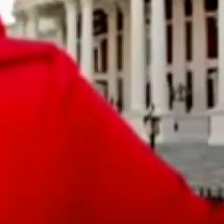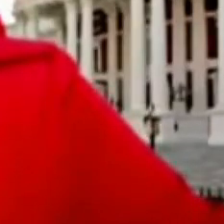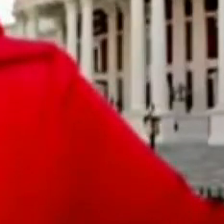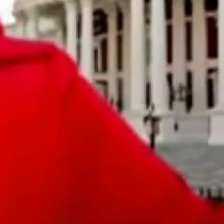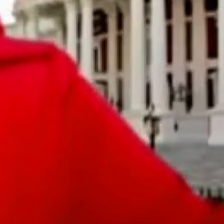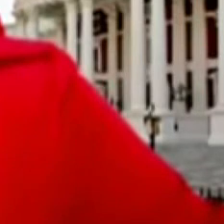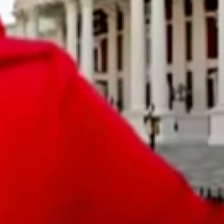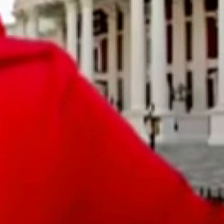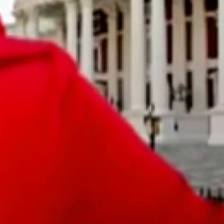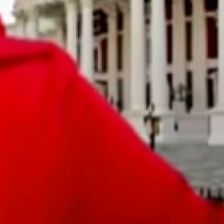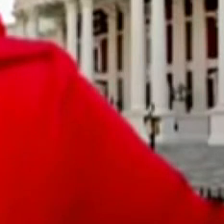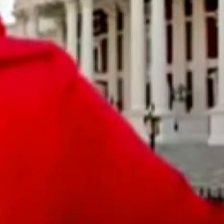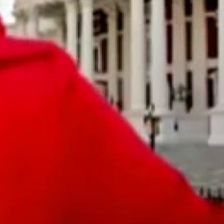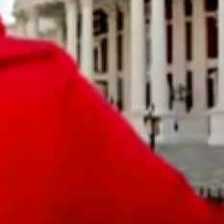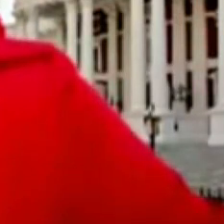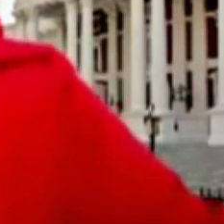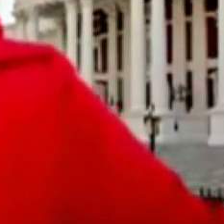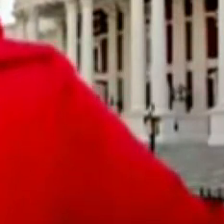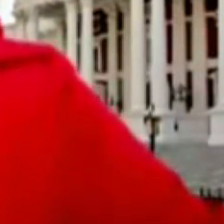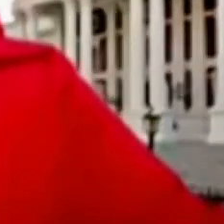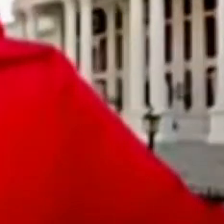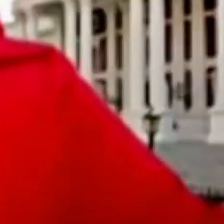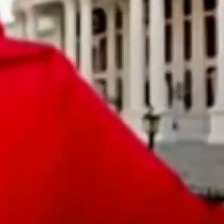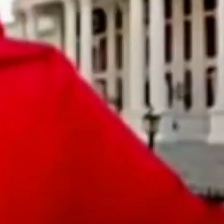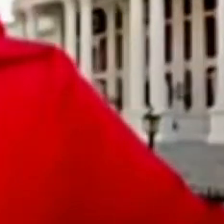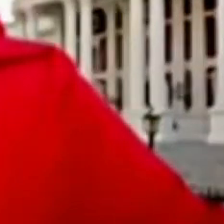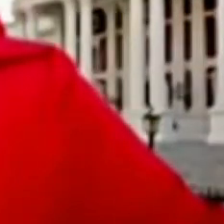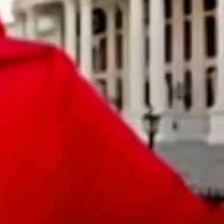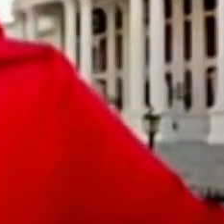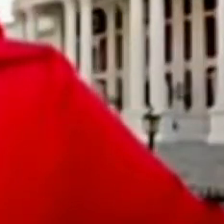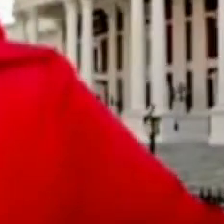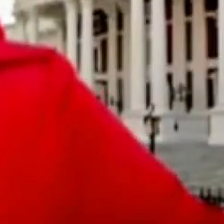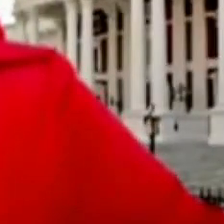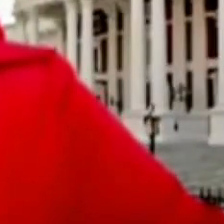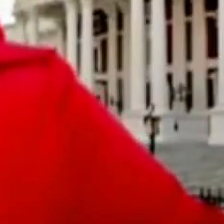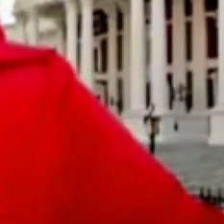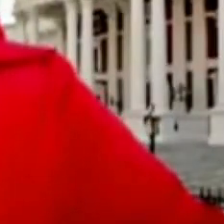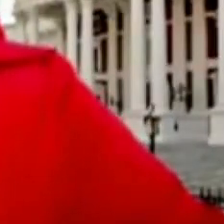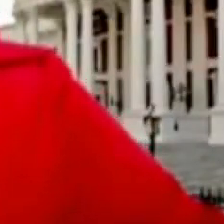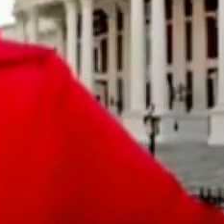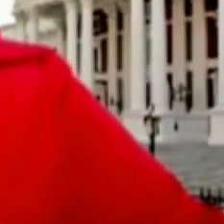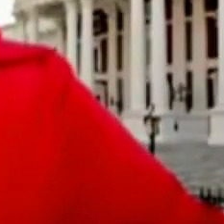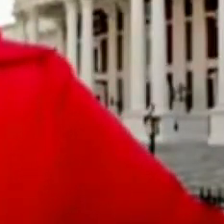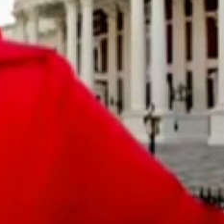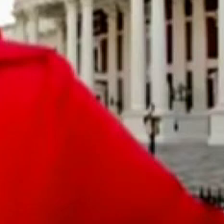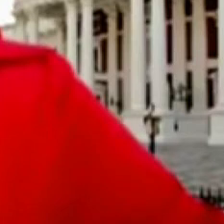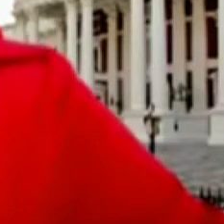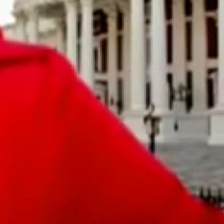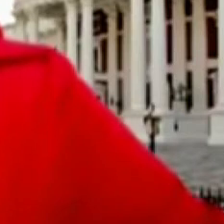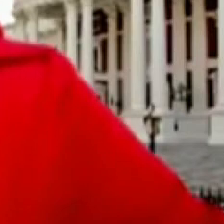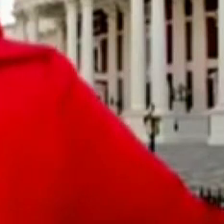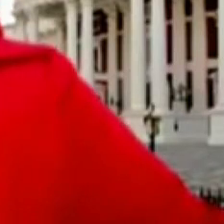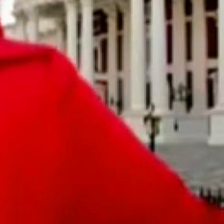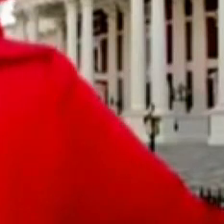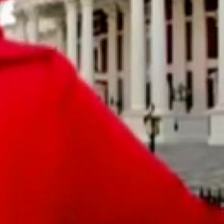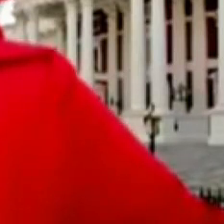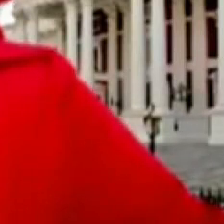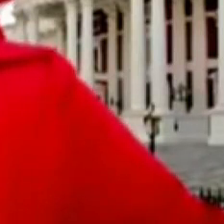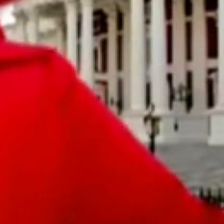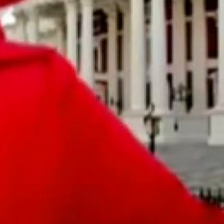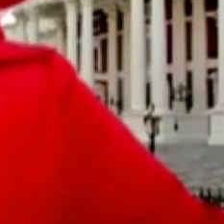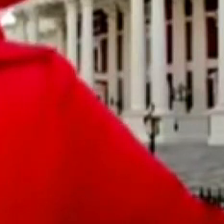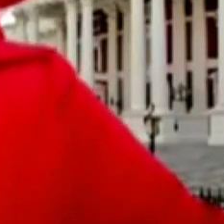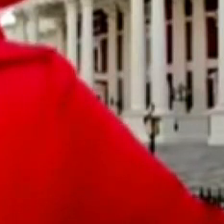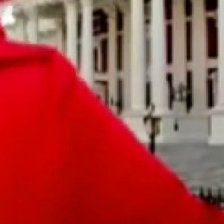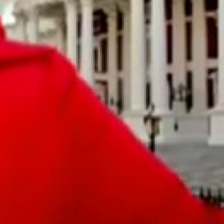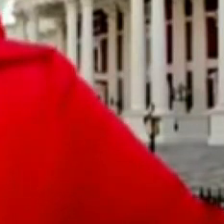abandoned, approximately 90 million rands had been spent by the Department of Public Works on the project. Whilst